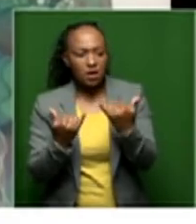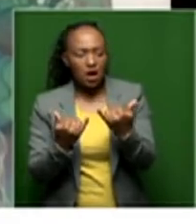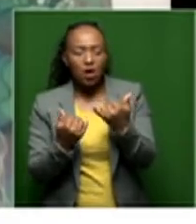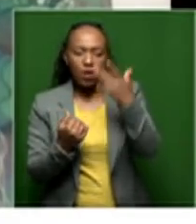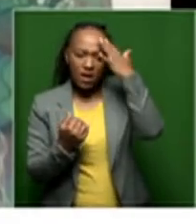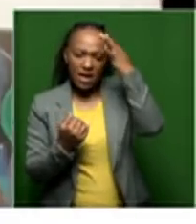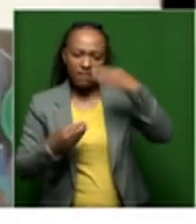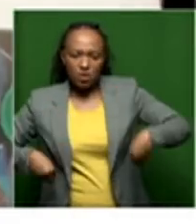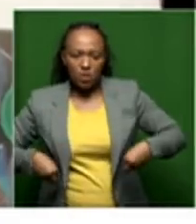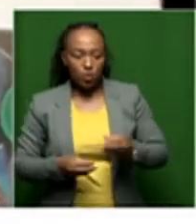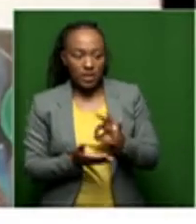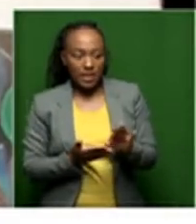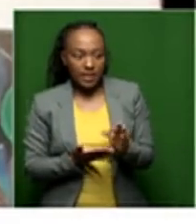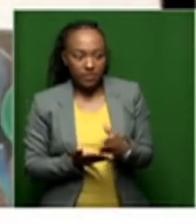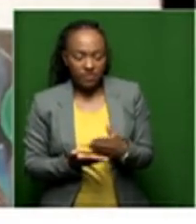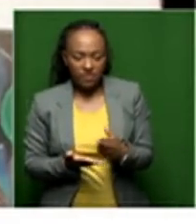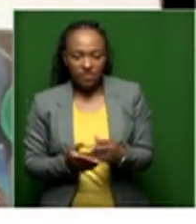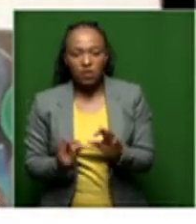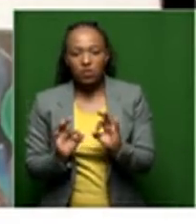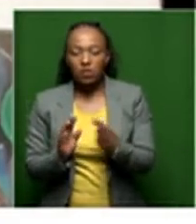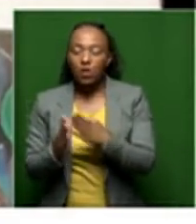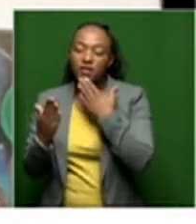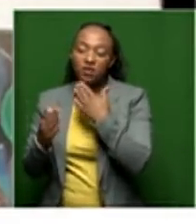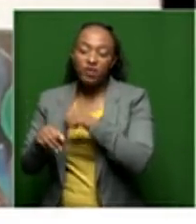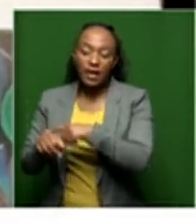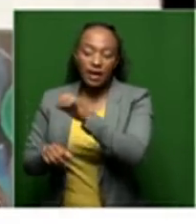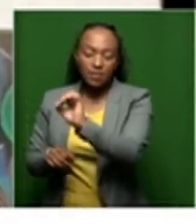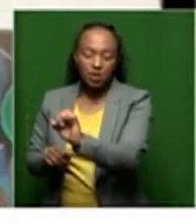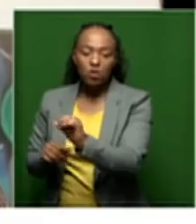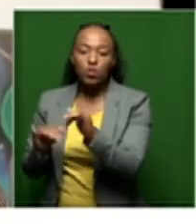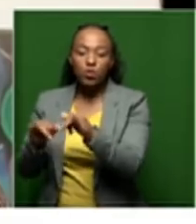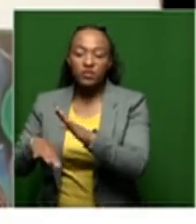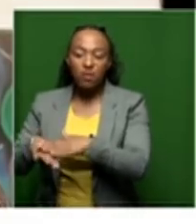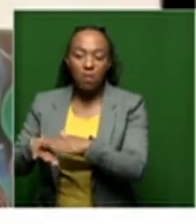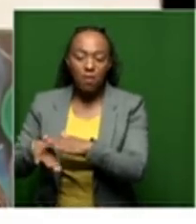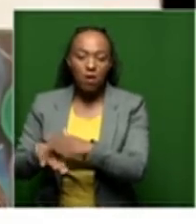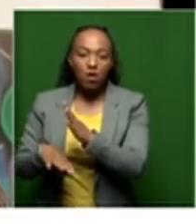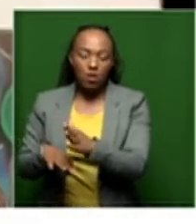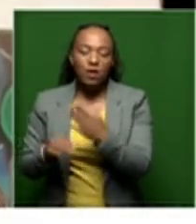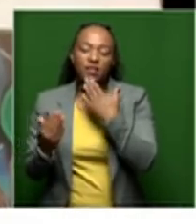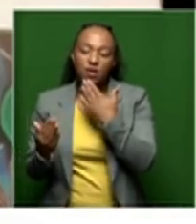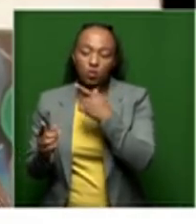state capture. All right. We'll leave it there for this morning. We thank so much for your time. We wait to see what develops from all of that.